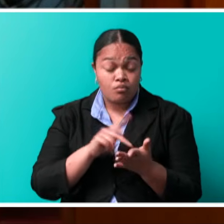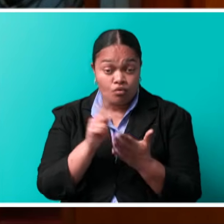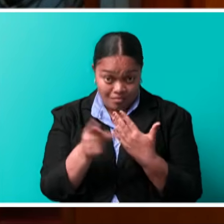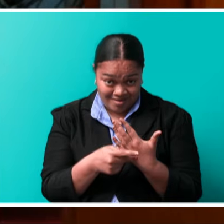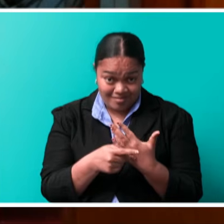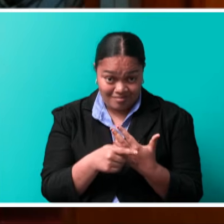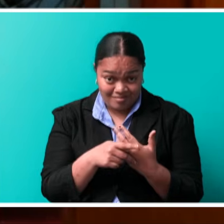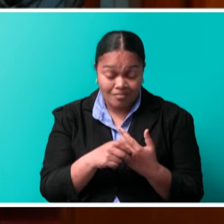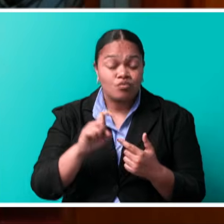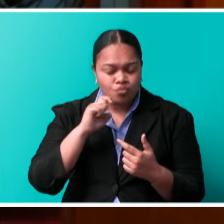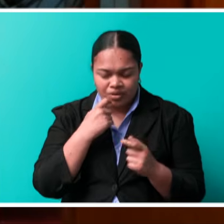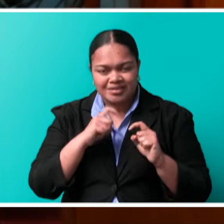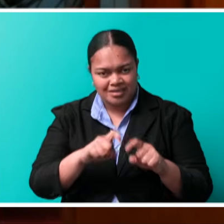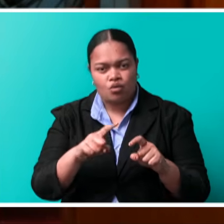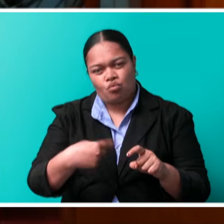and social returns.